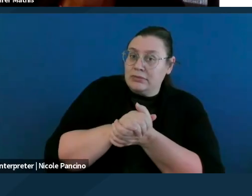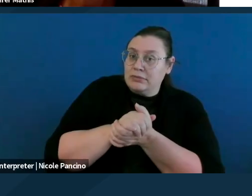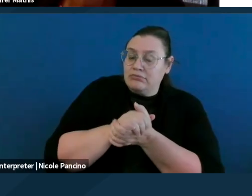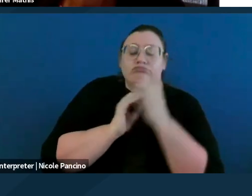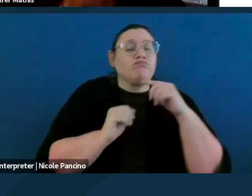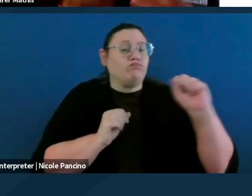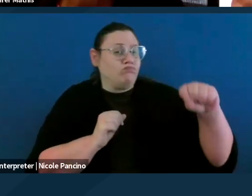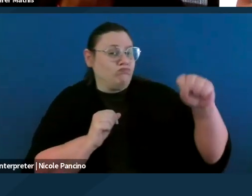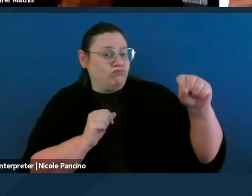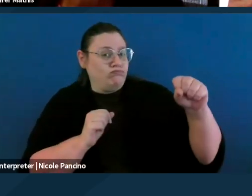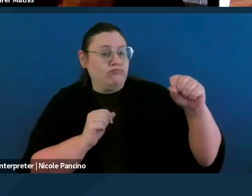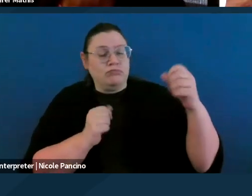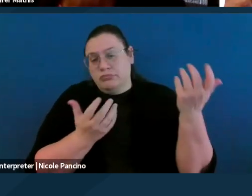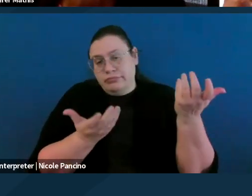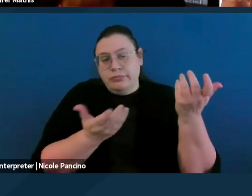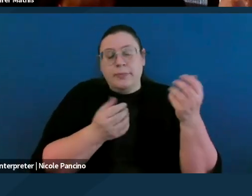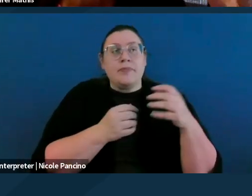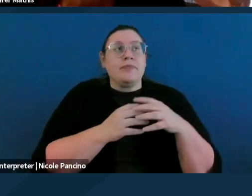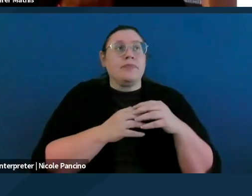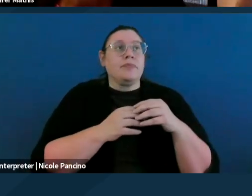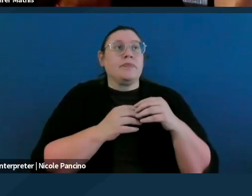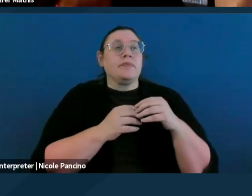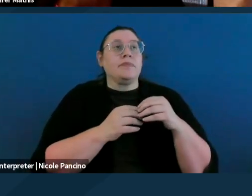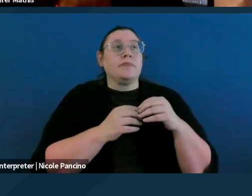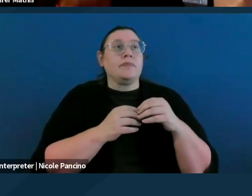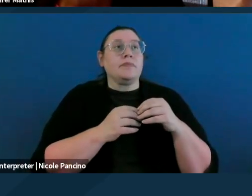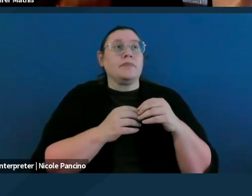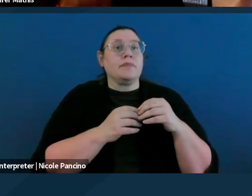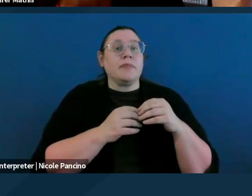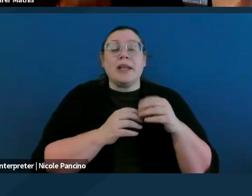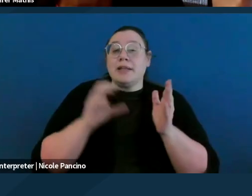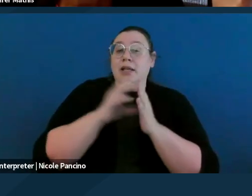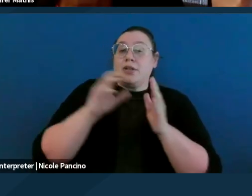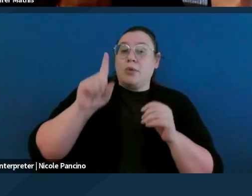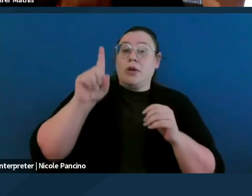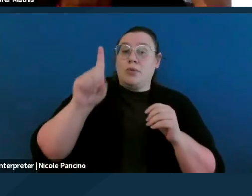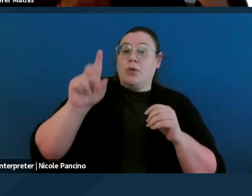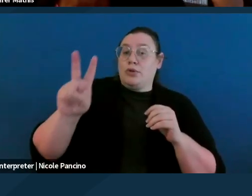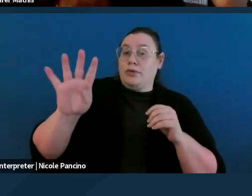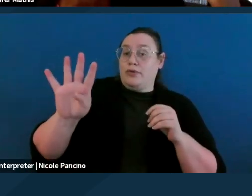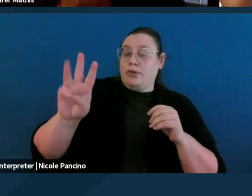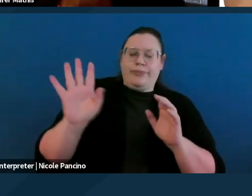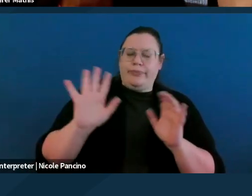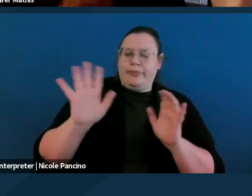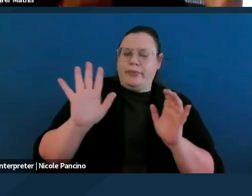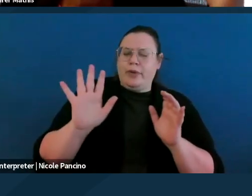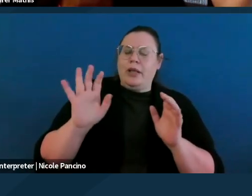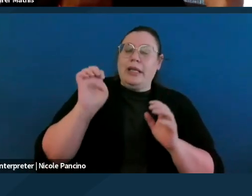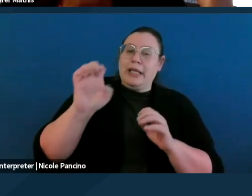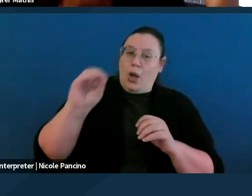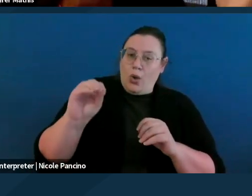Yeah, and I mean the fact that Section 11246, or rather Executive